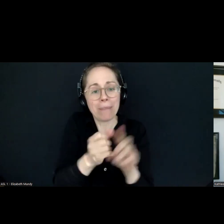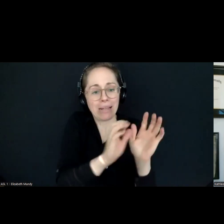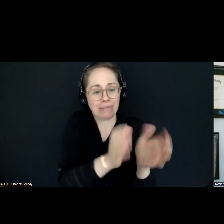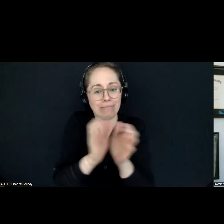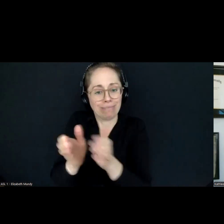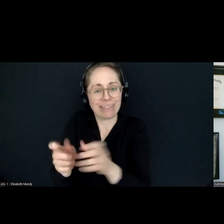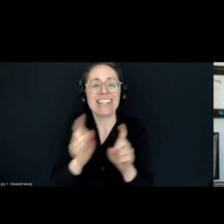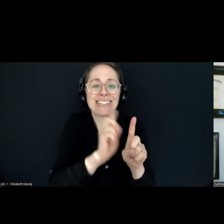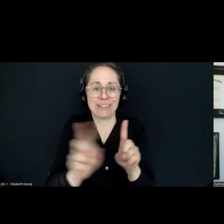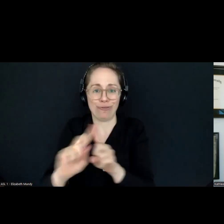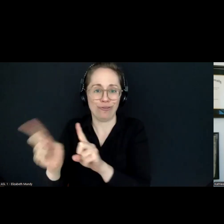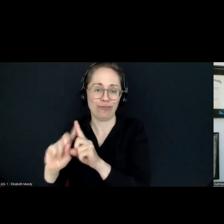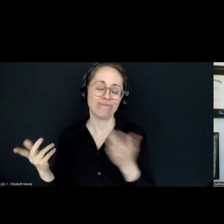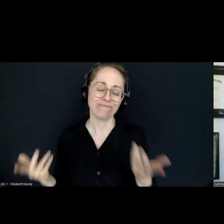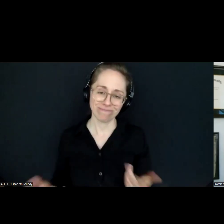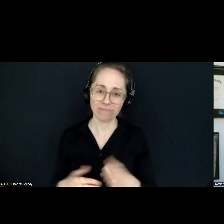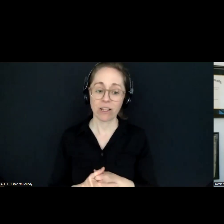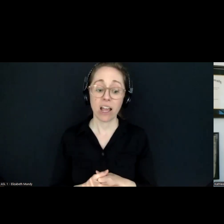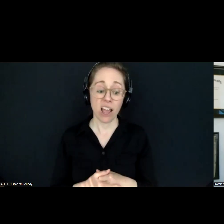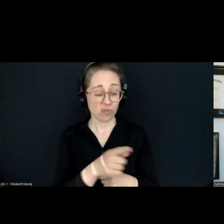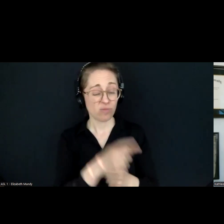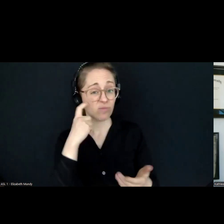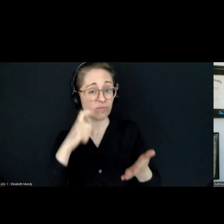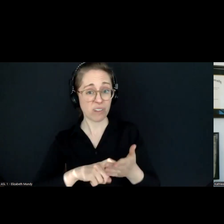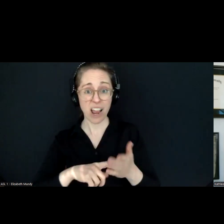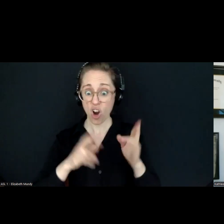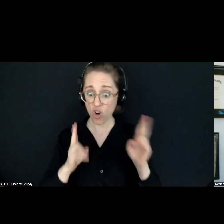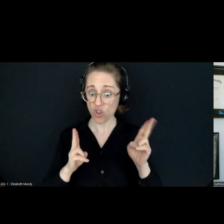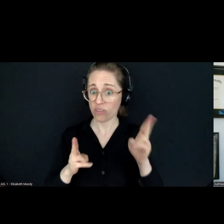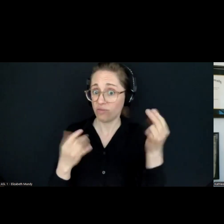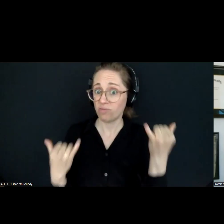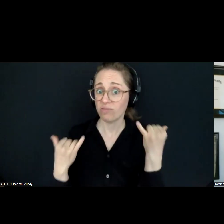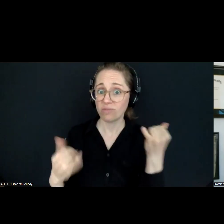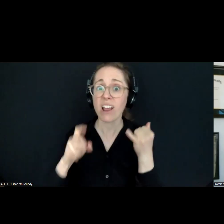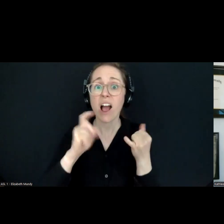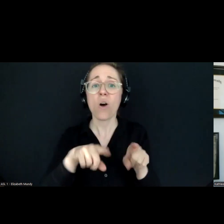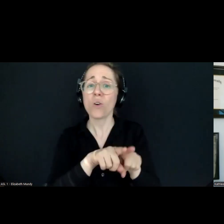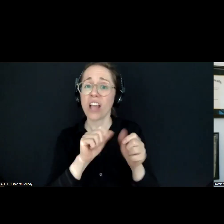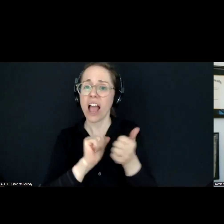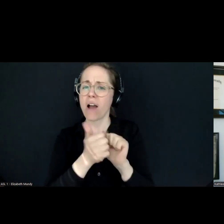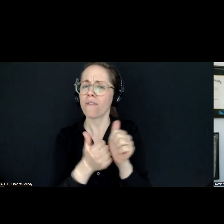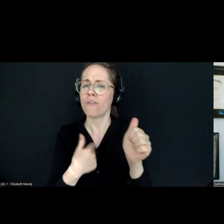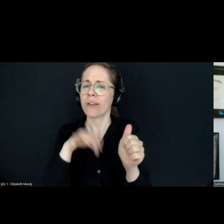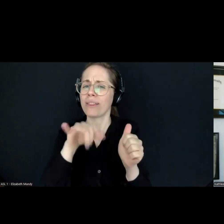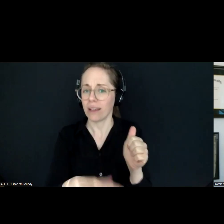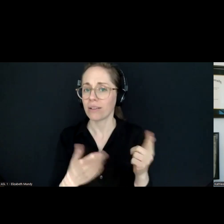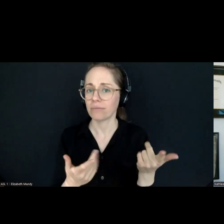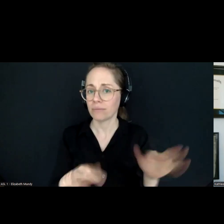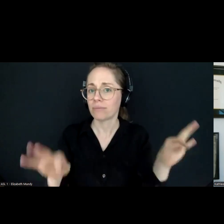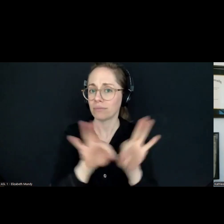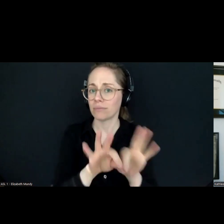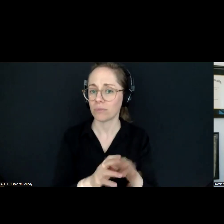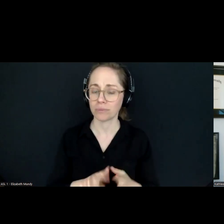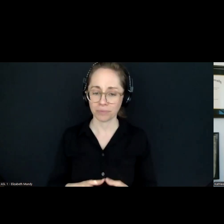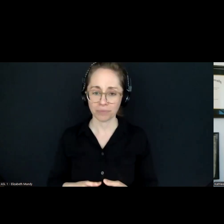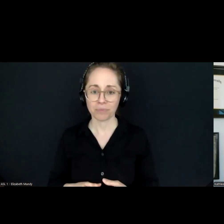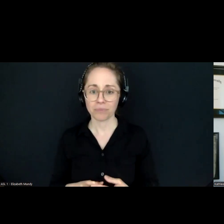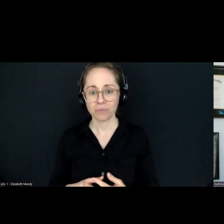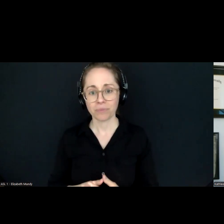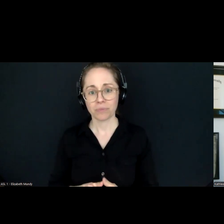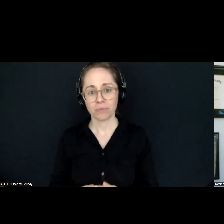as urgency and note about prevention and action. We have seen, and I'm sure we all can